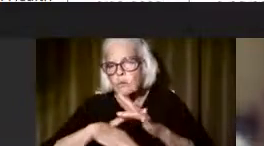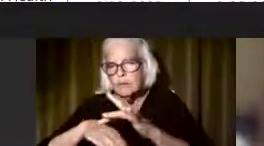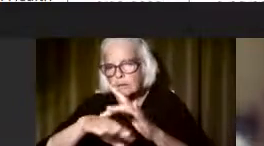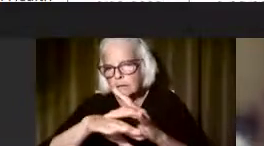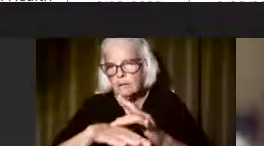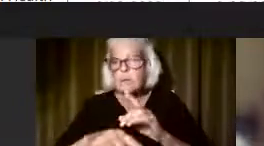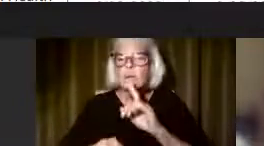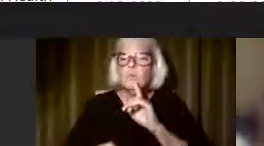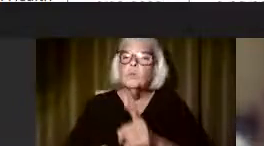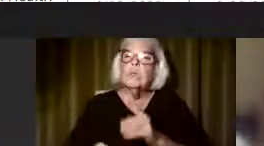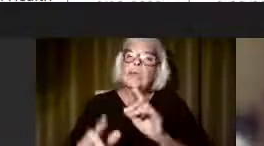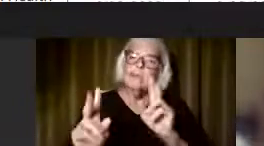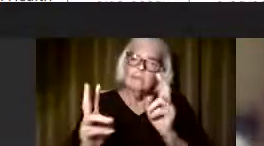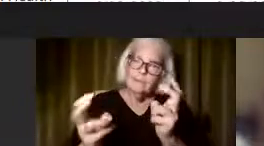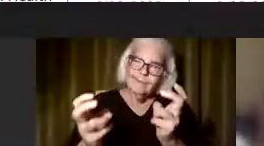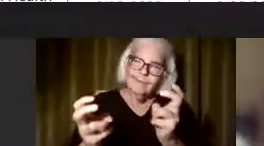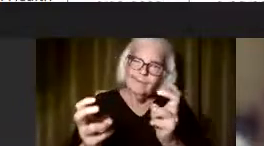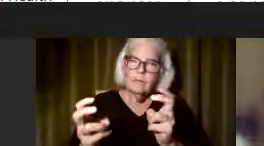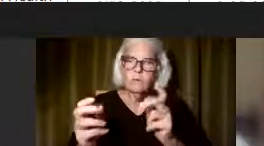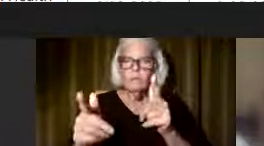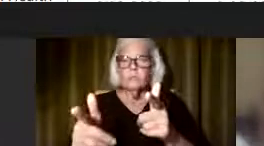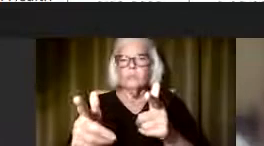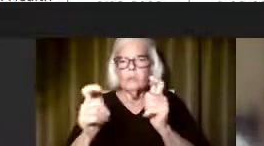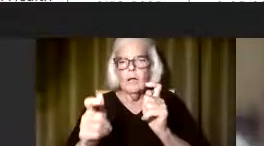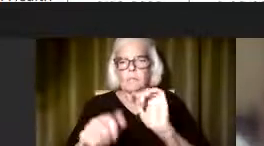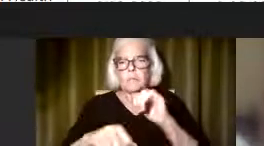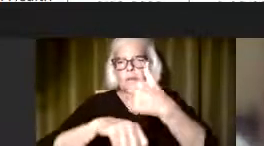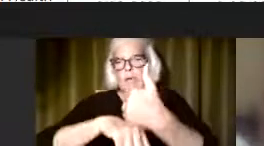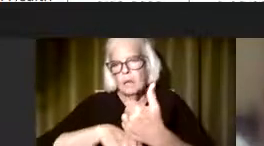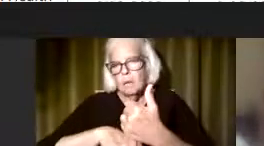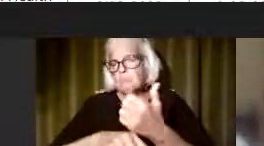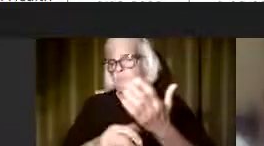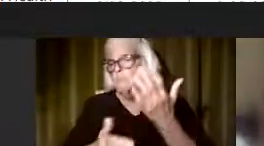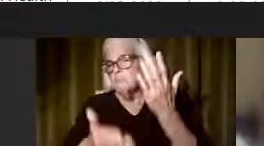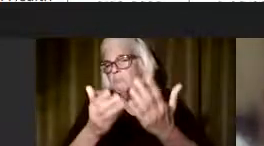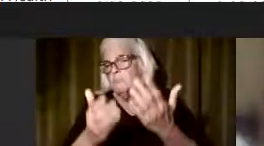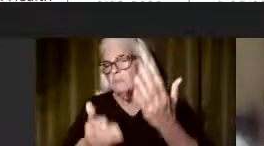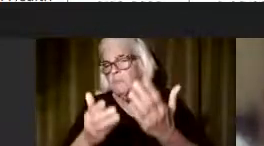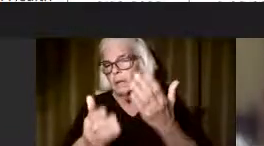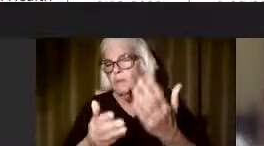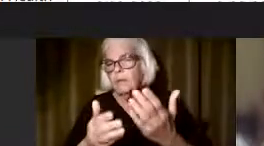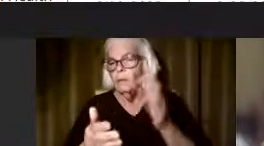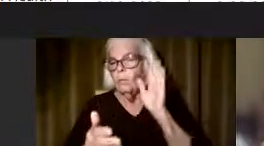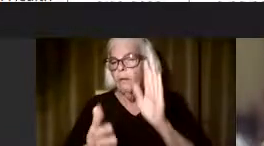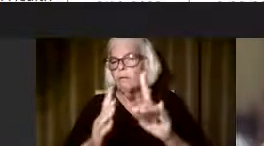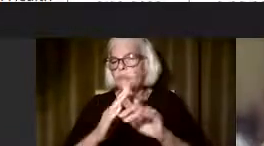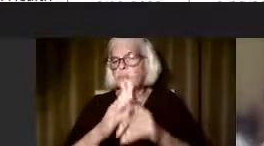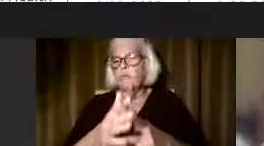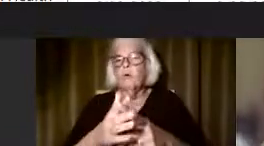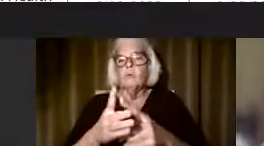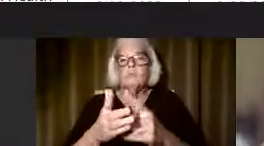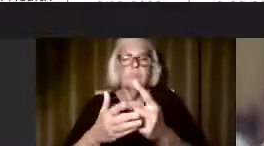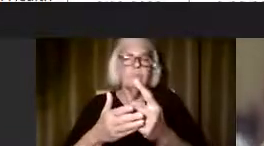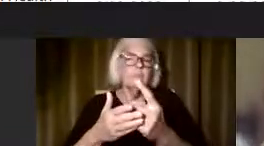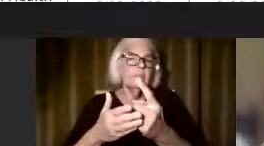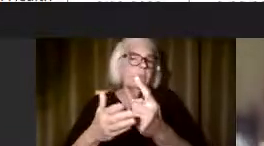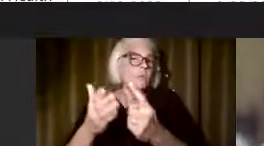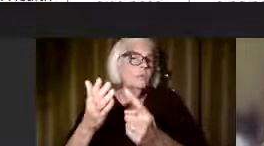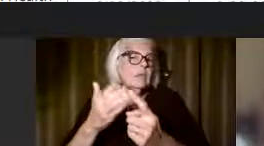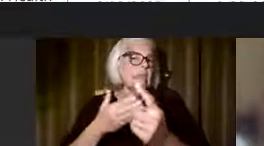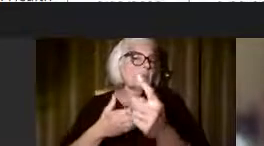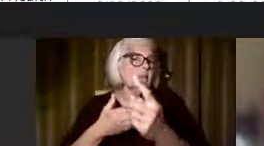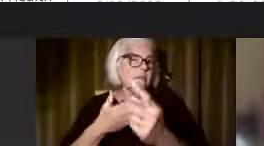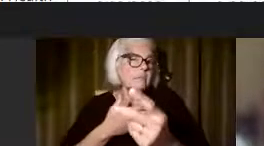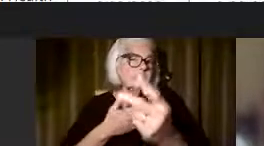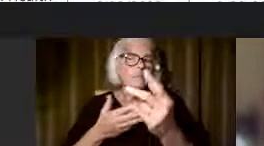having the initial conversations to gauge interest. And we're hoping that we can make tests available at these locations and